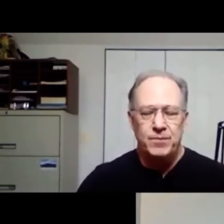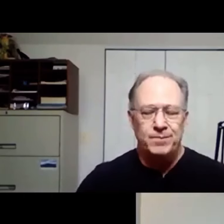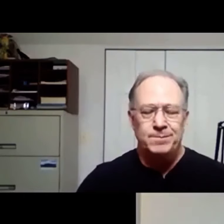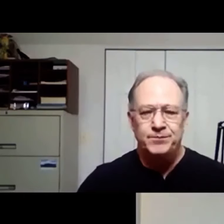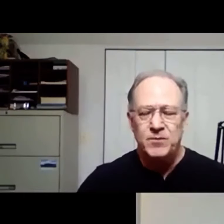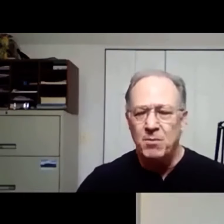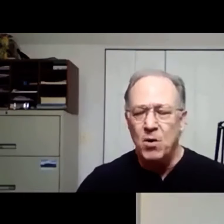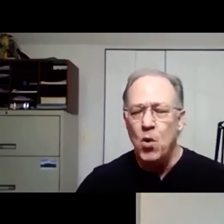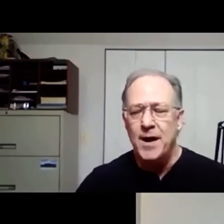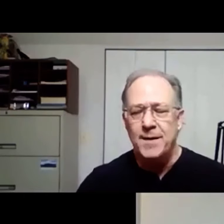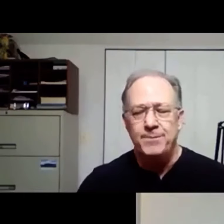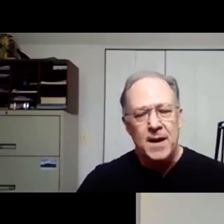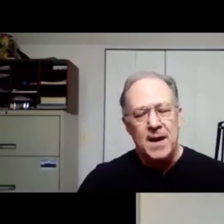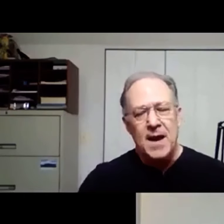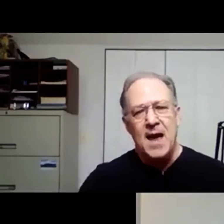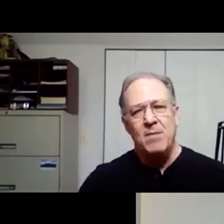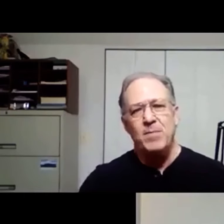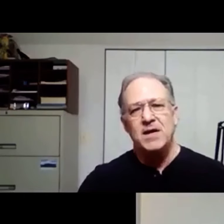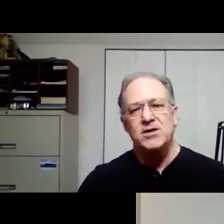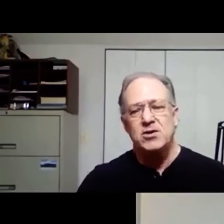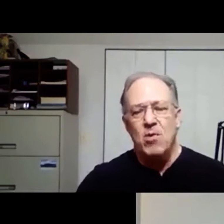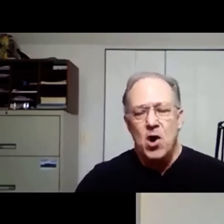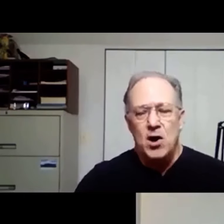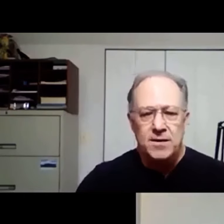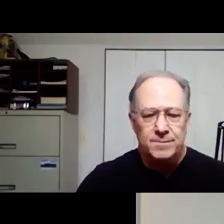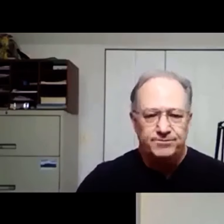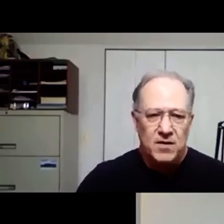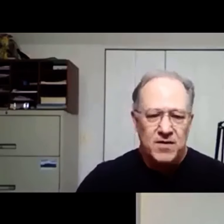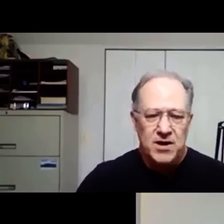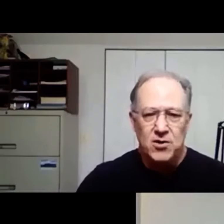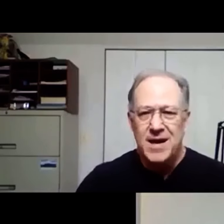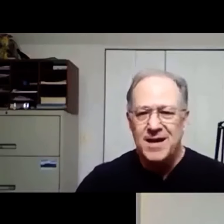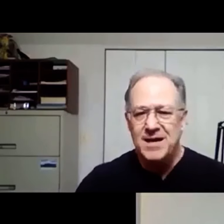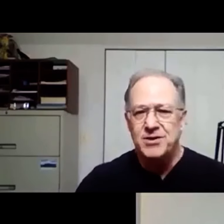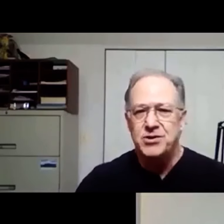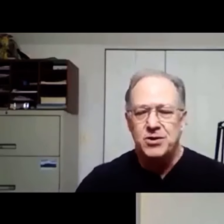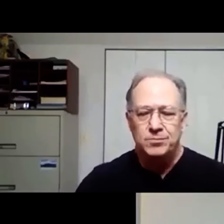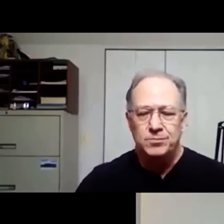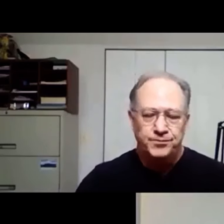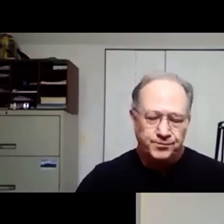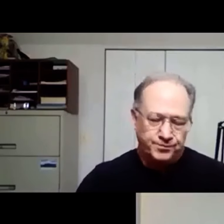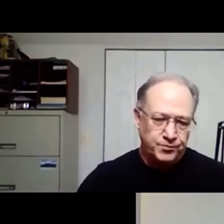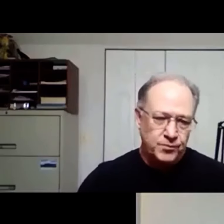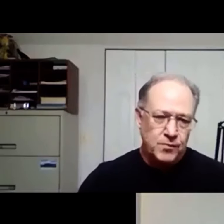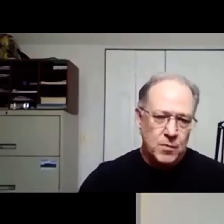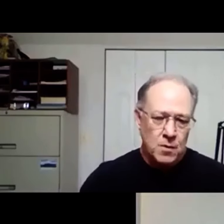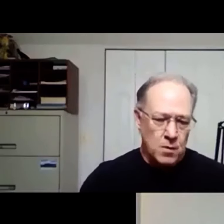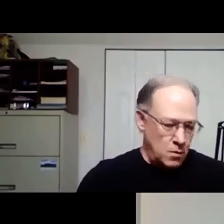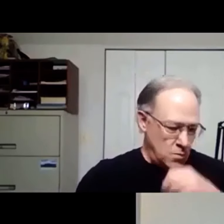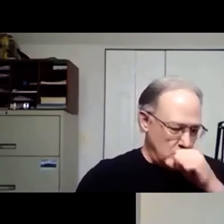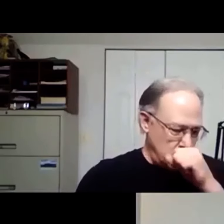initially. Number one, how big is the market that you're getting into?